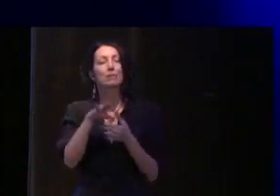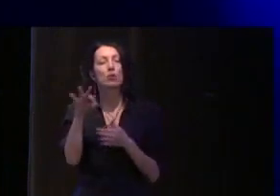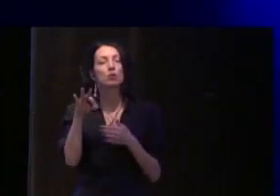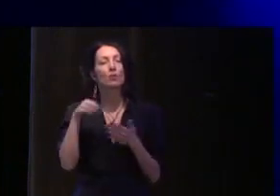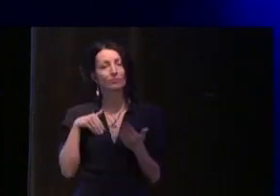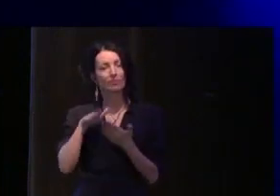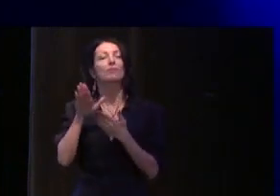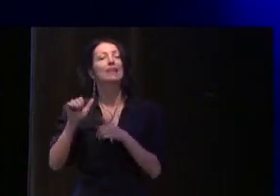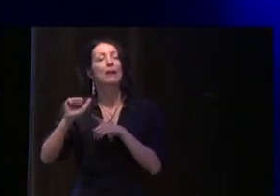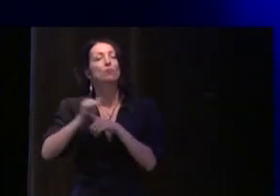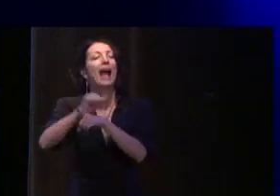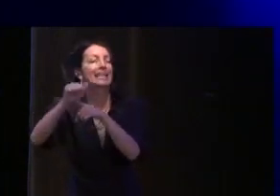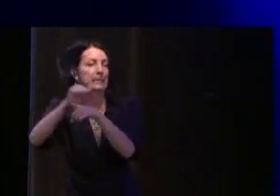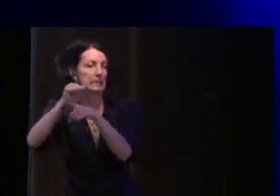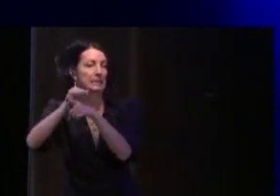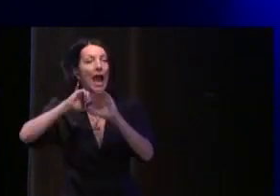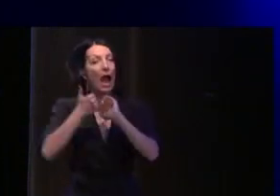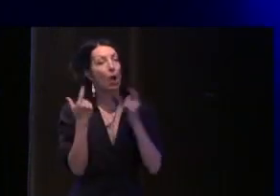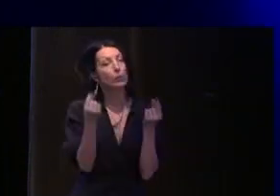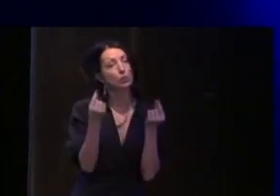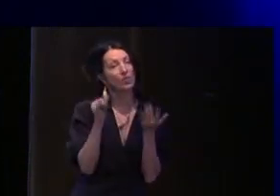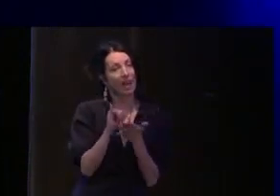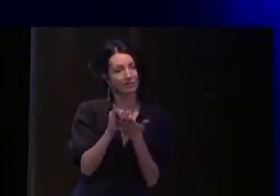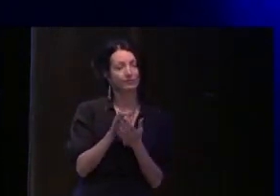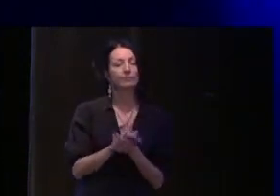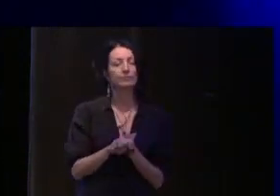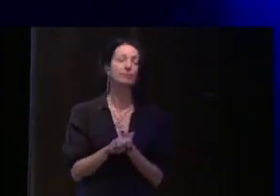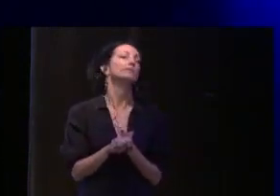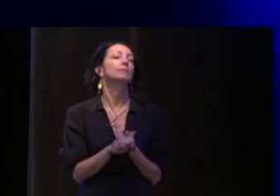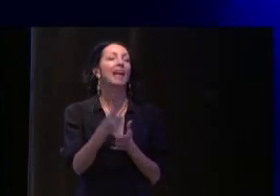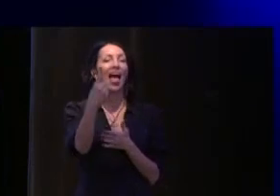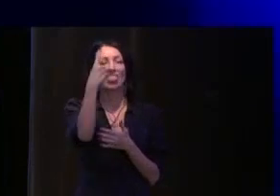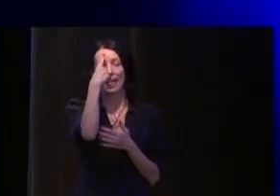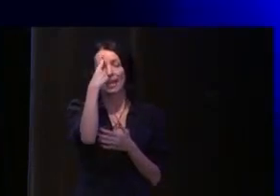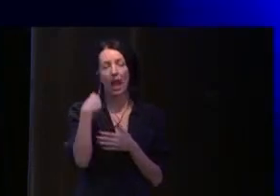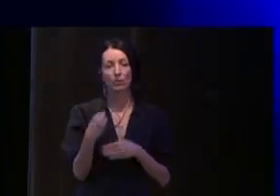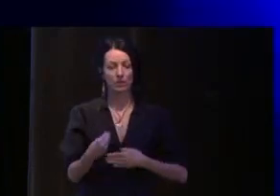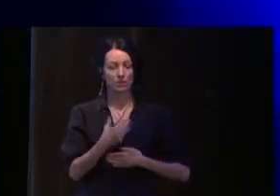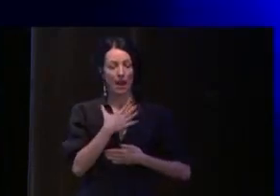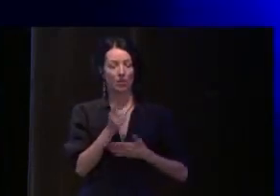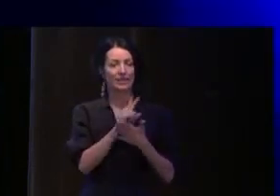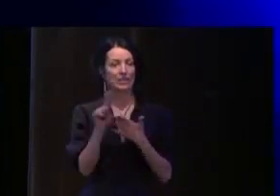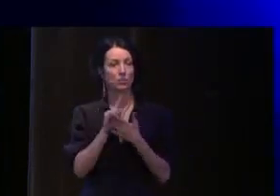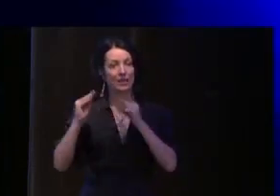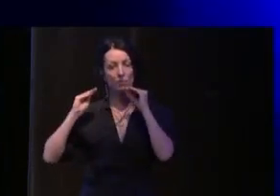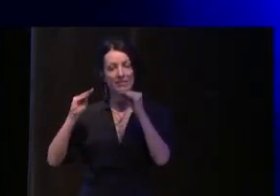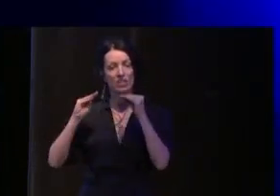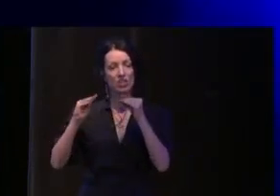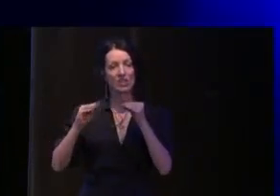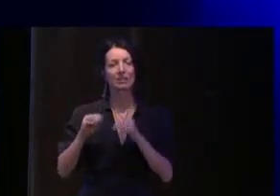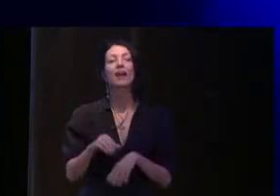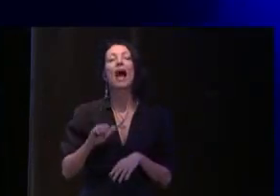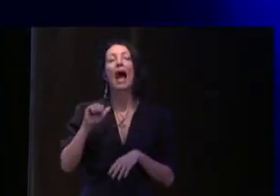through spiritual practice. And so how do we do that? As I think I was inspired this week as I was teaching the activated